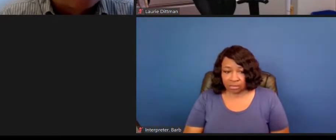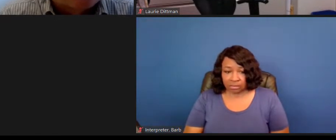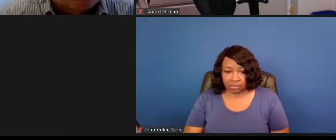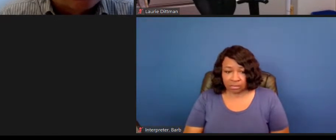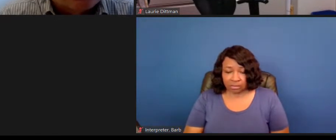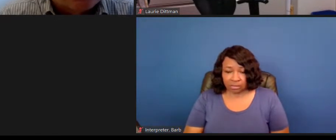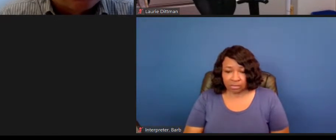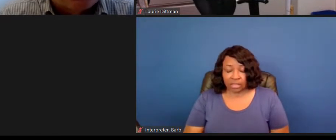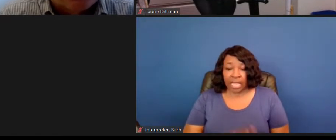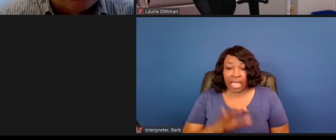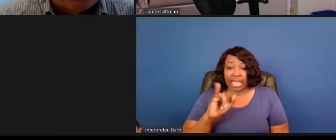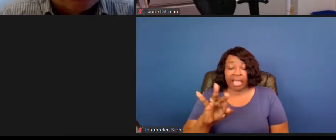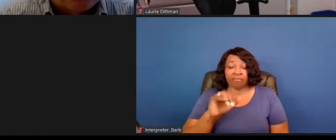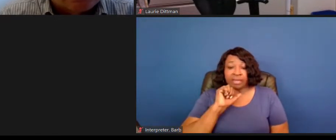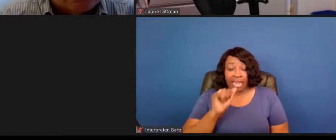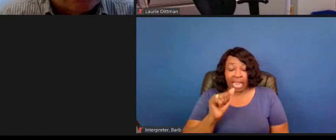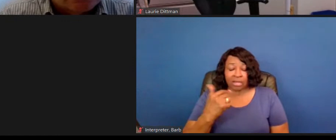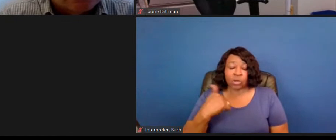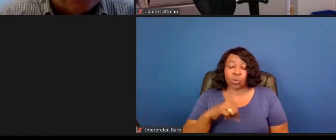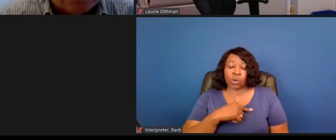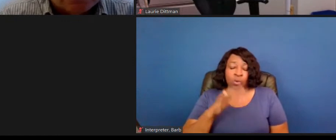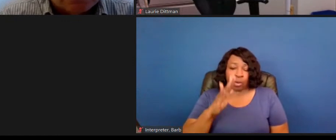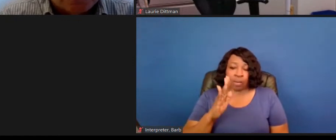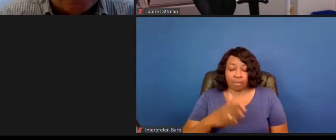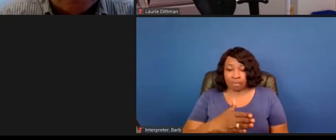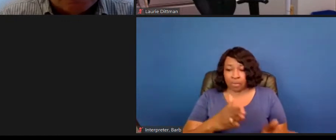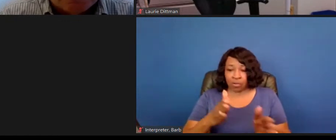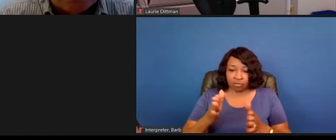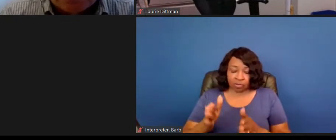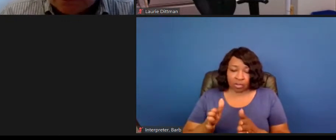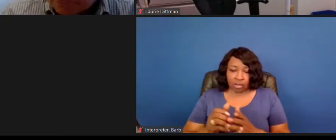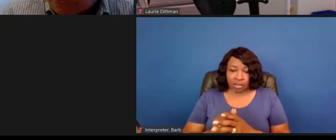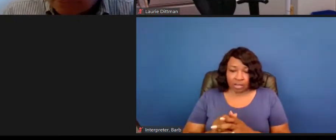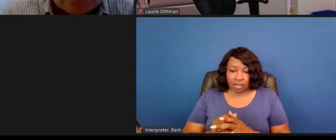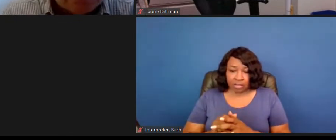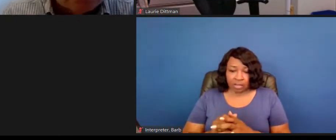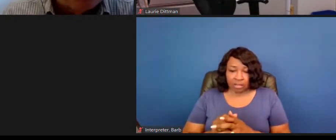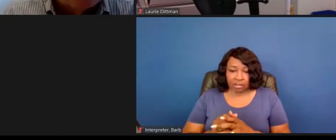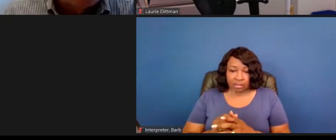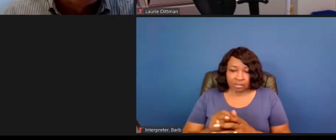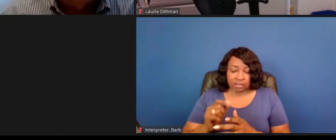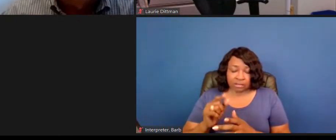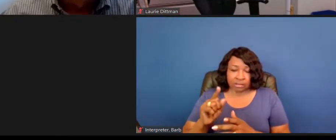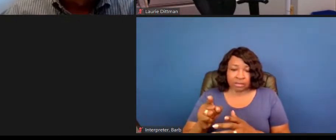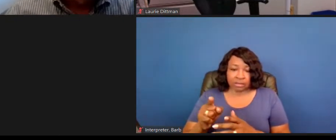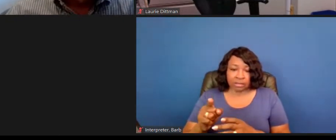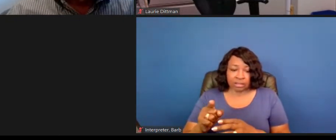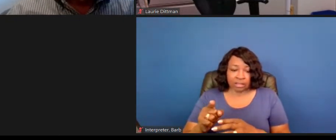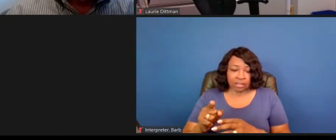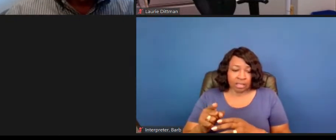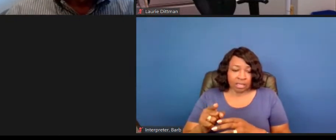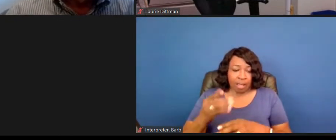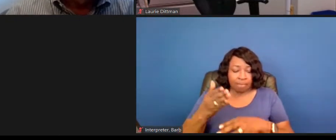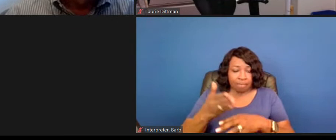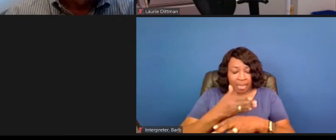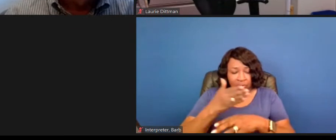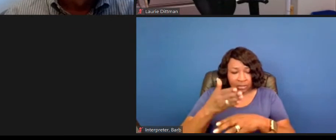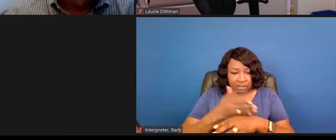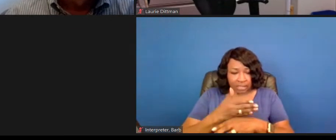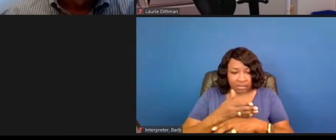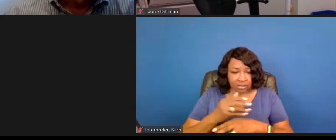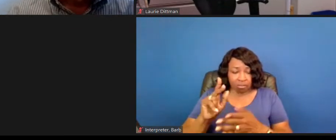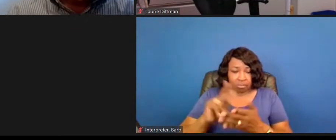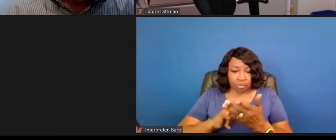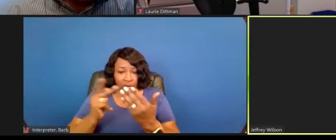If not, we will move on to the Red Purple Modernization Program update by Jeff